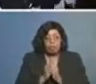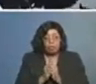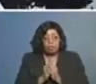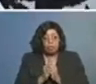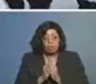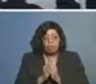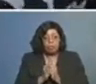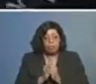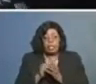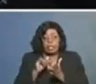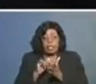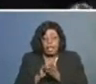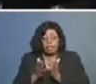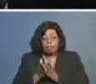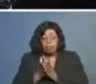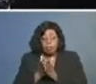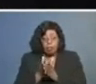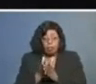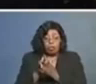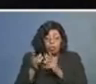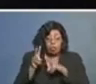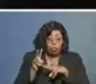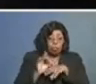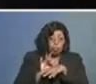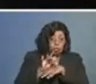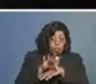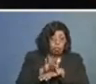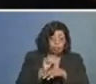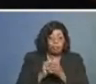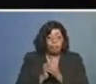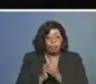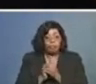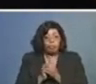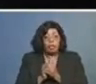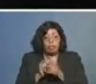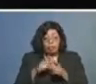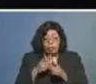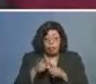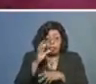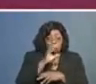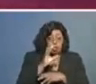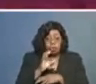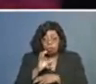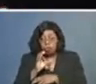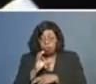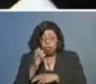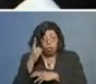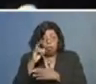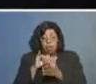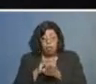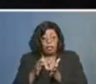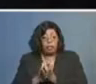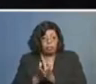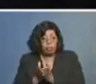particular vessel was being monitored early on, and there was an intensive search for that vessel because we had intelligence on that